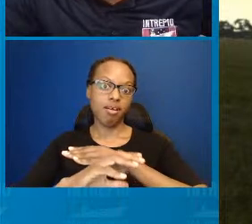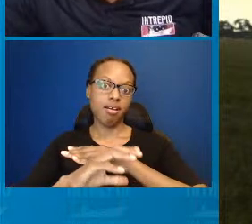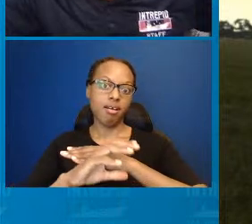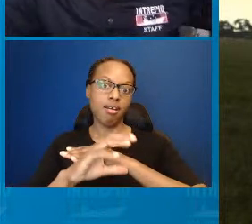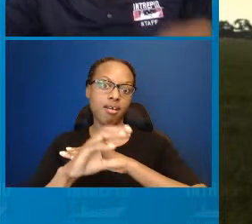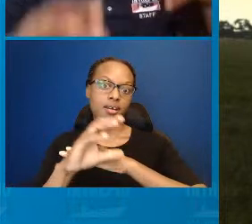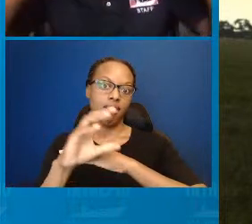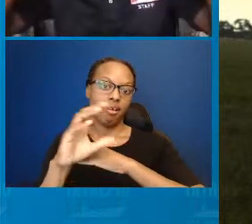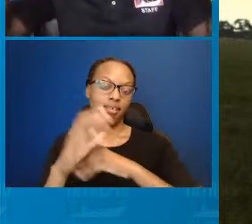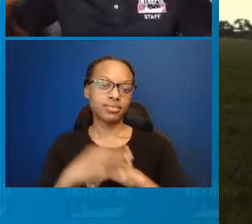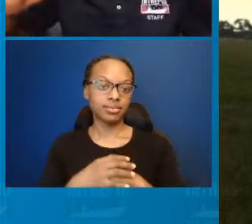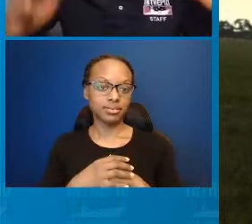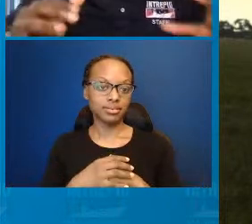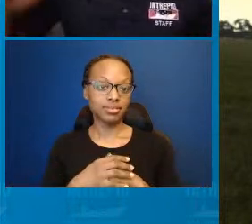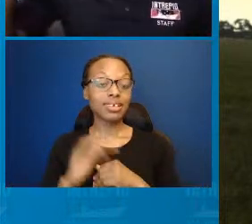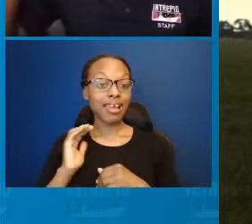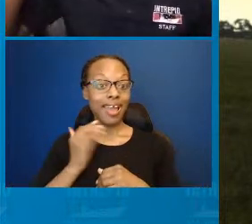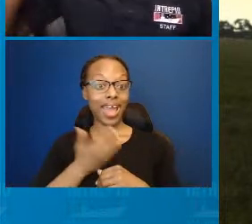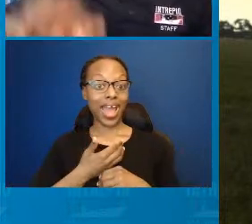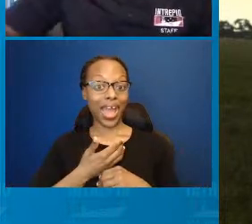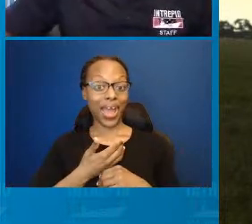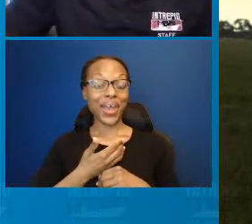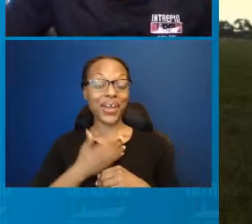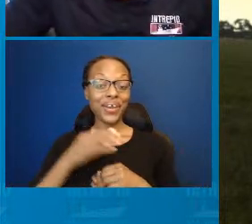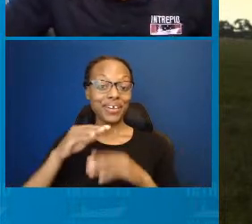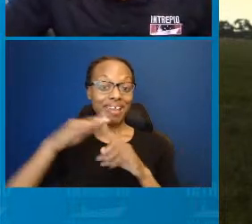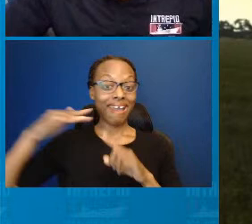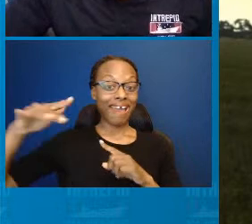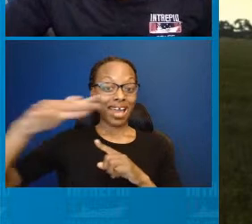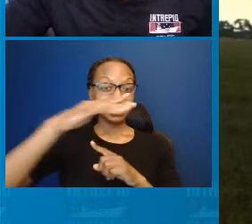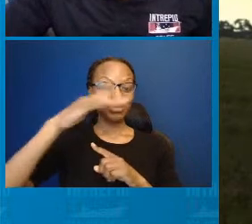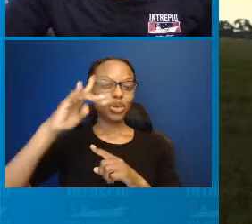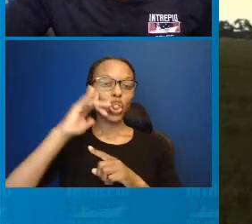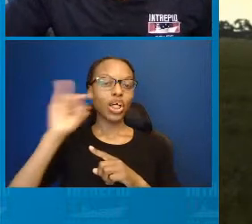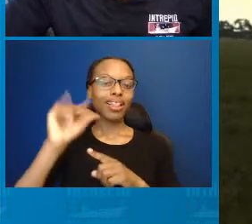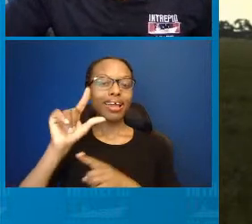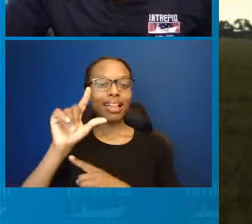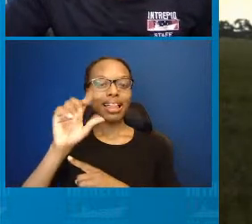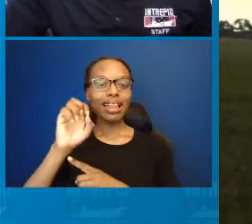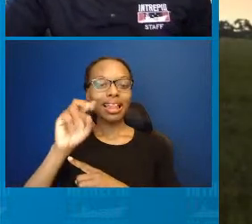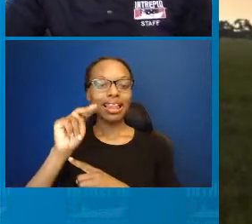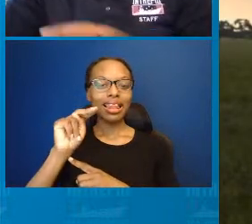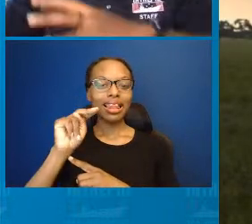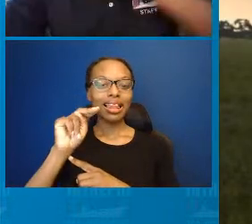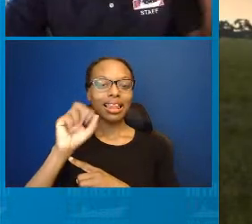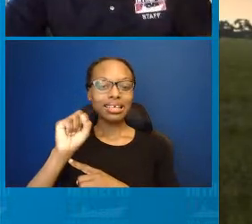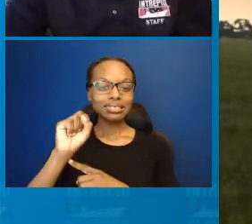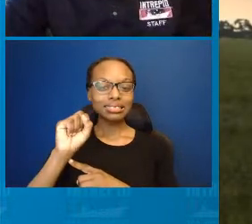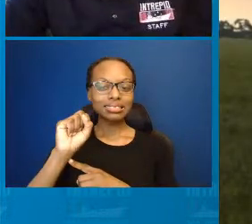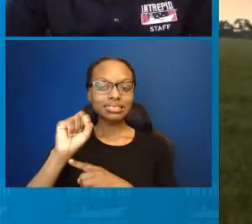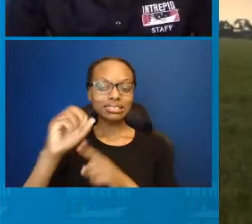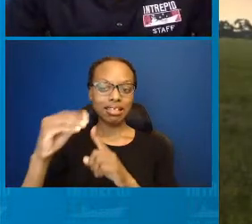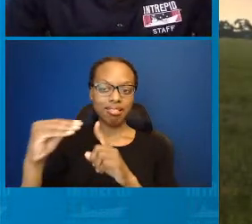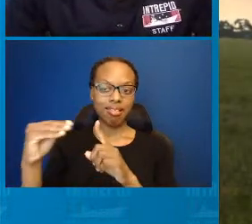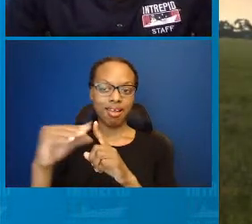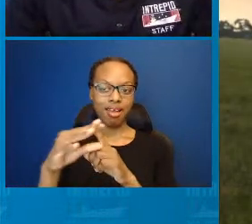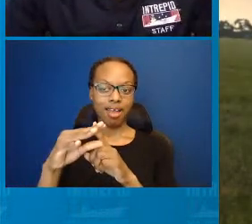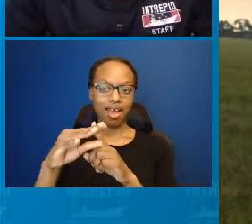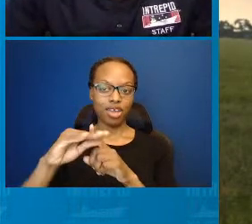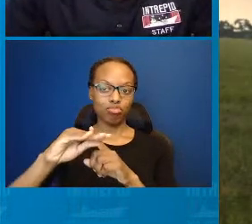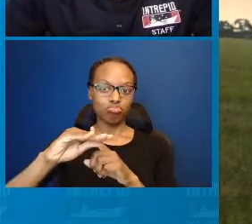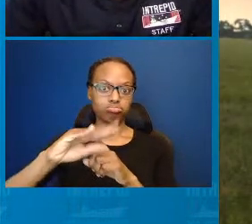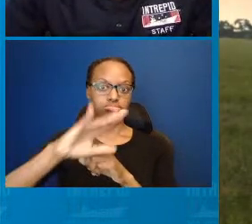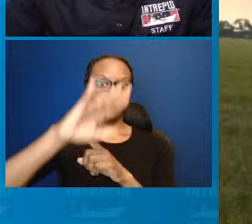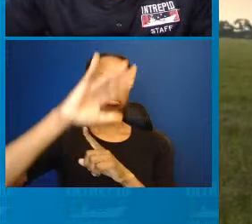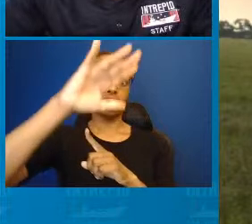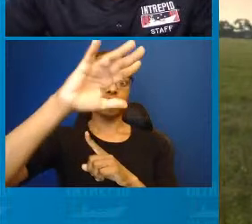our atmosphere acts like a lens and light comes in at an angle, we can actually see brightness in the sky